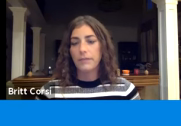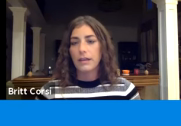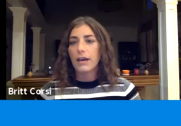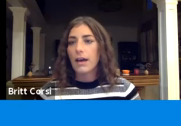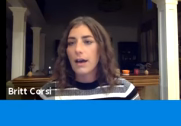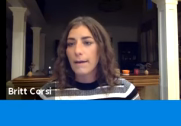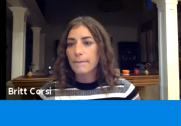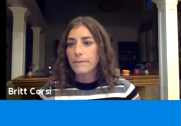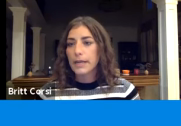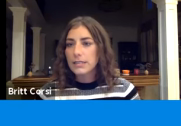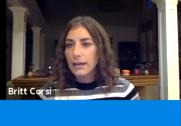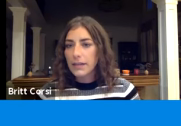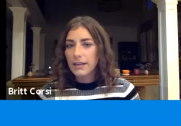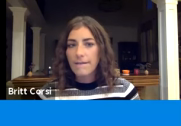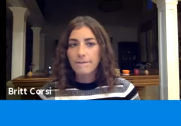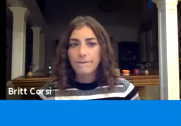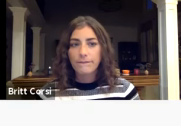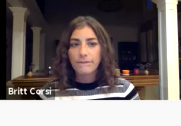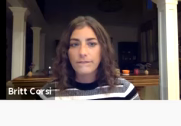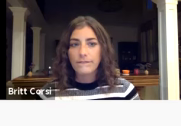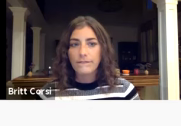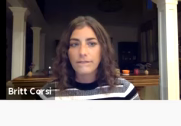now. Next slide, Michaela.